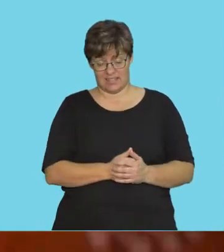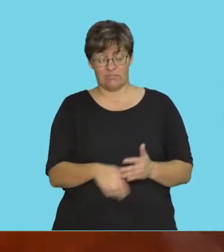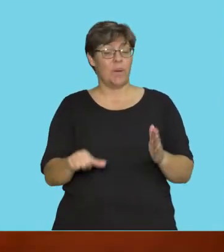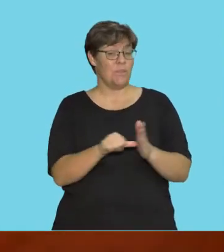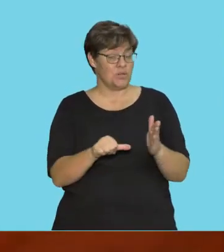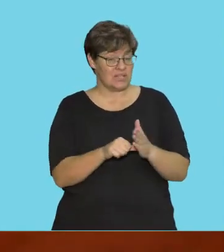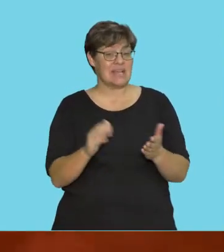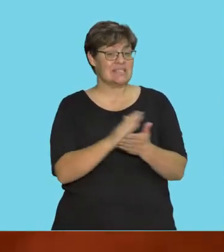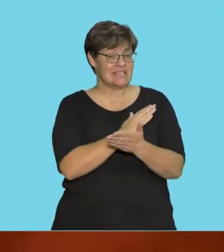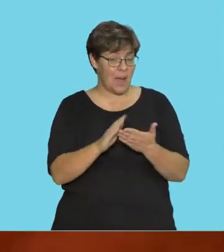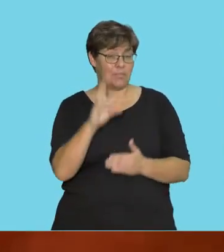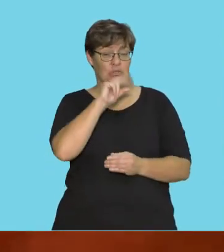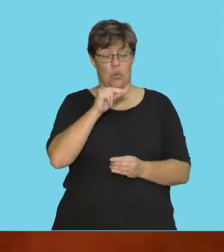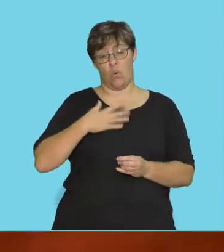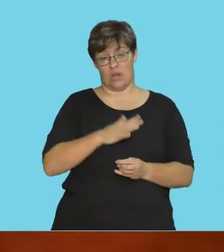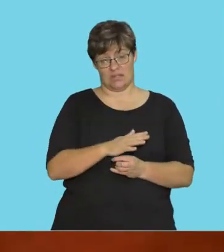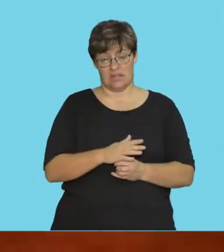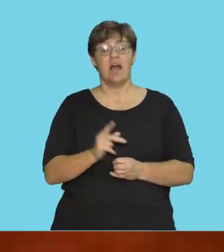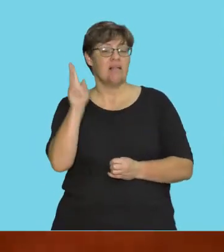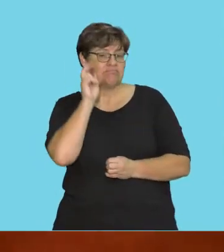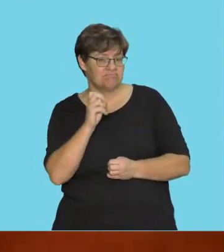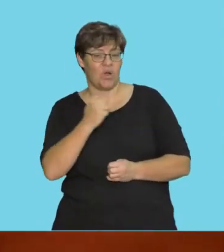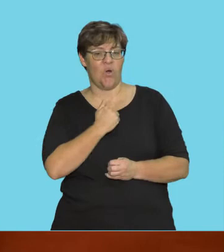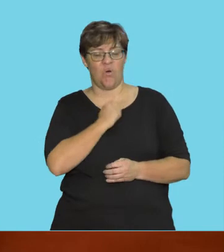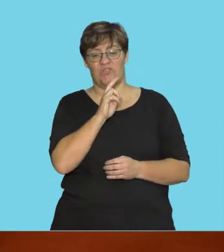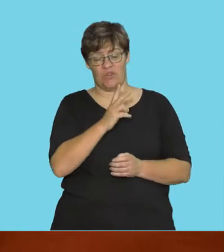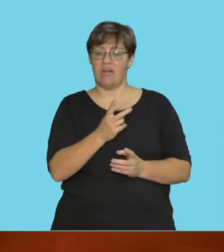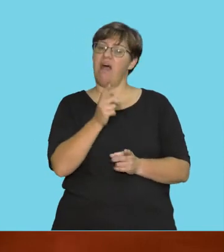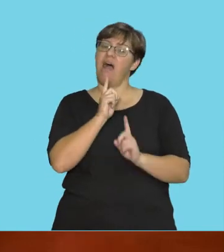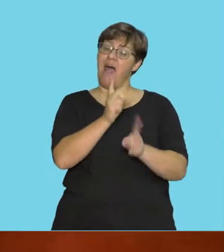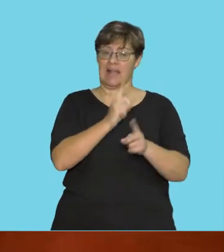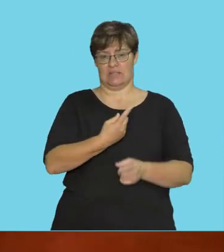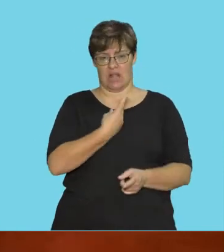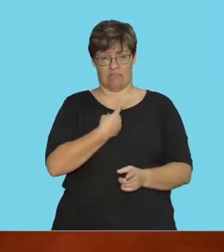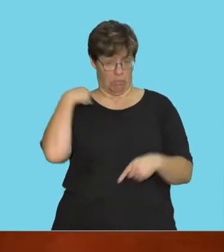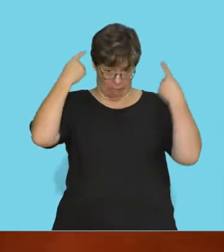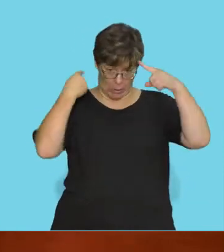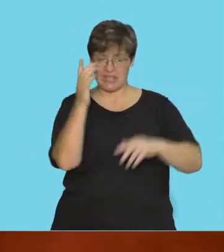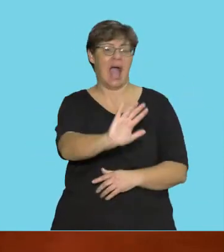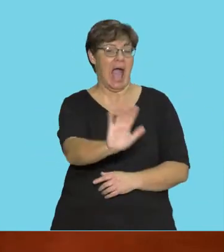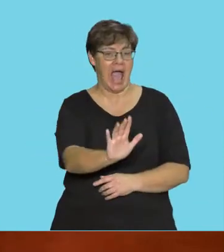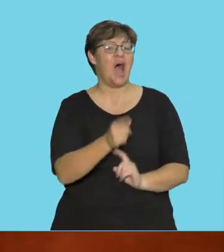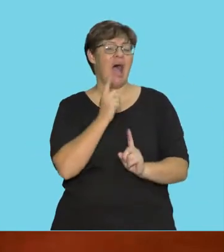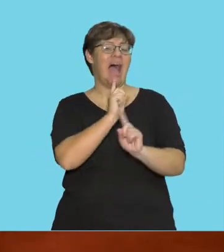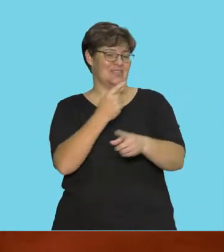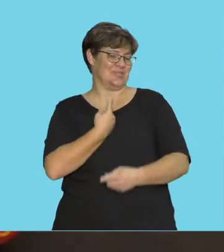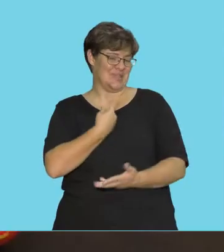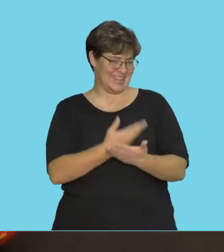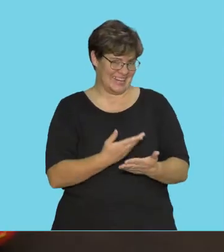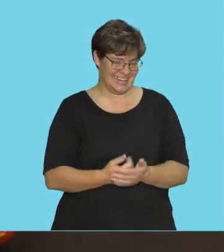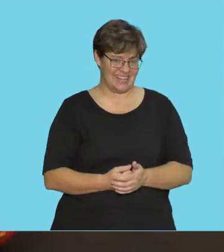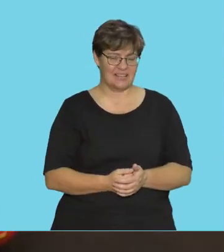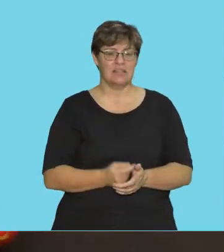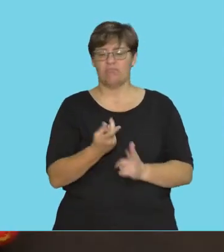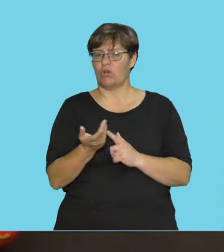that's very important for us because some of us like to talk and listen to our own voice and answer ourselves. No, you're not getting mad if you answer yourself. So